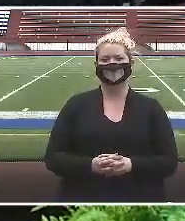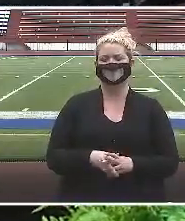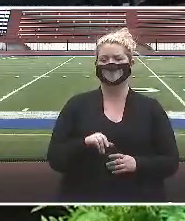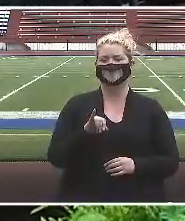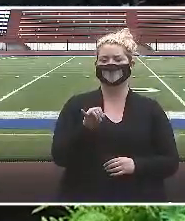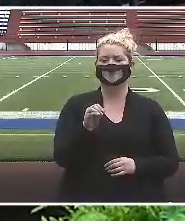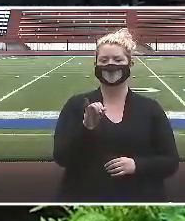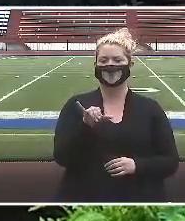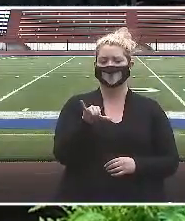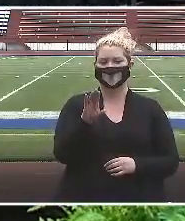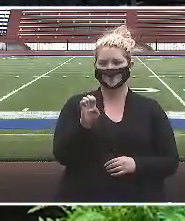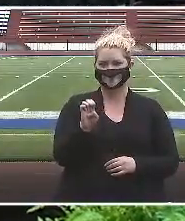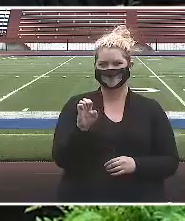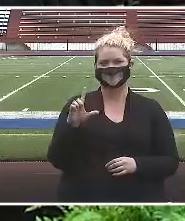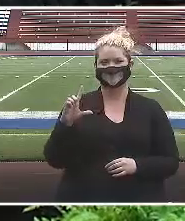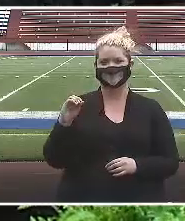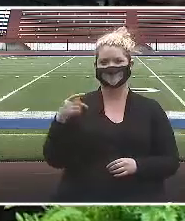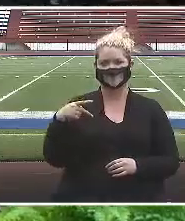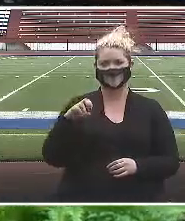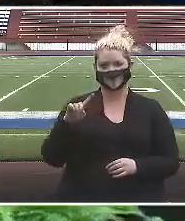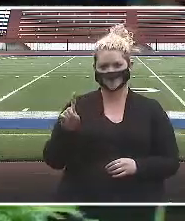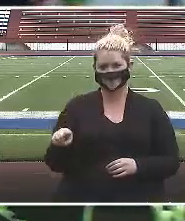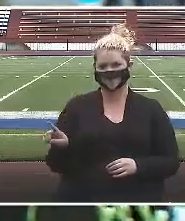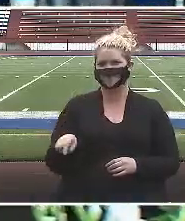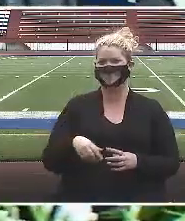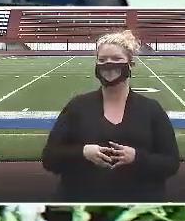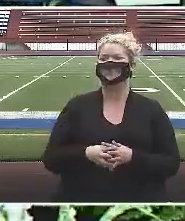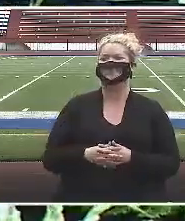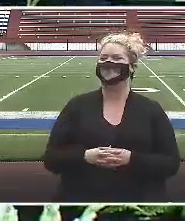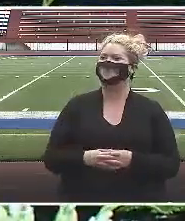Joyce Lopez.